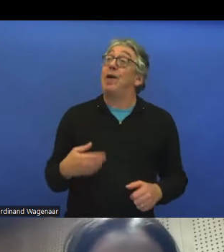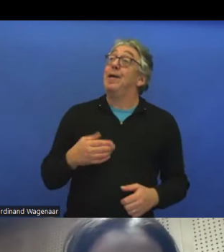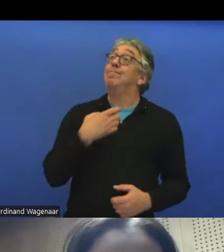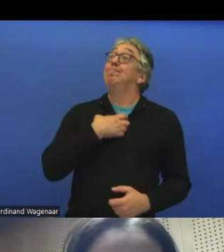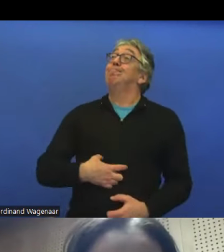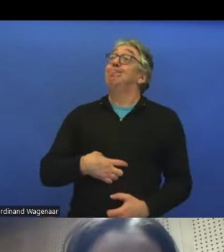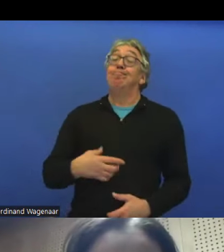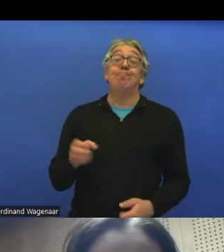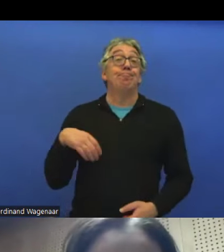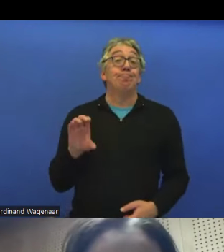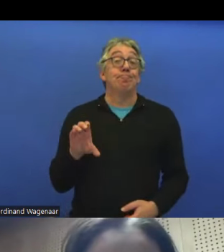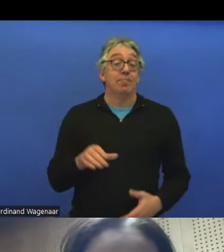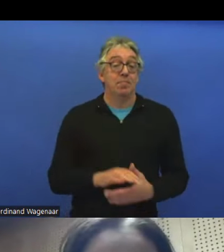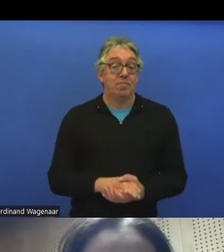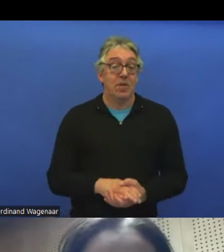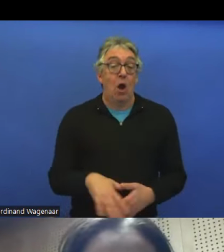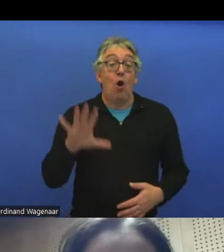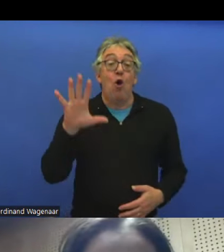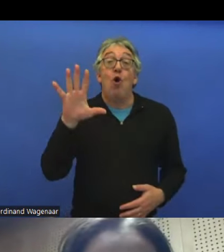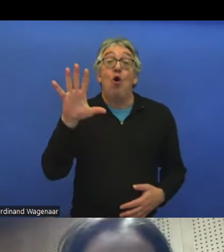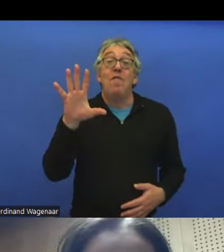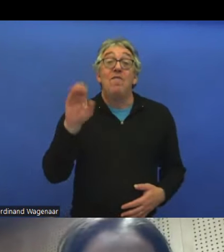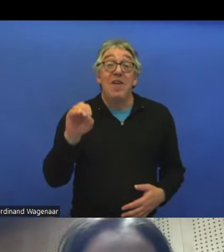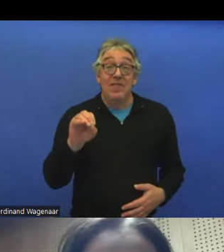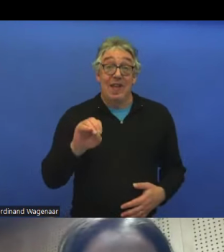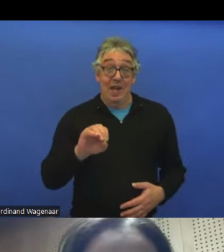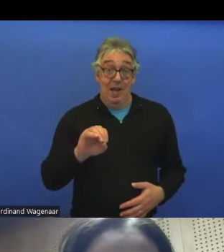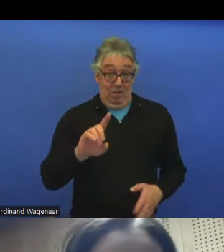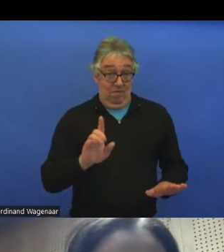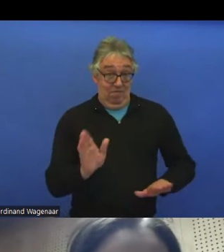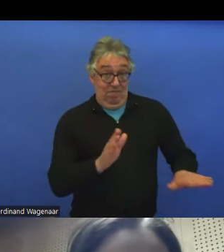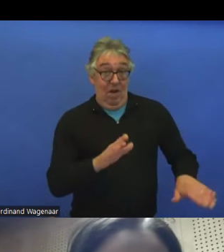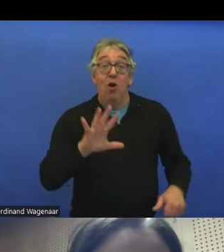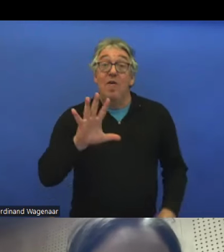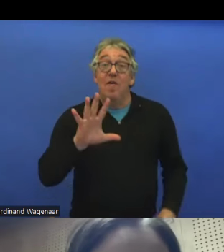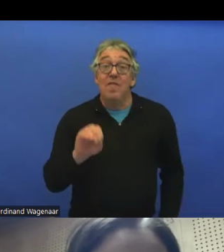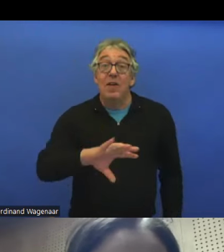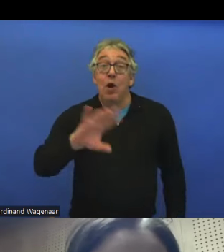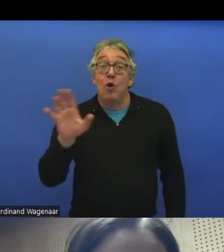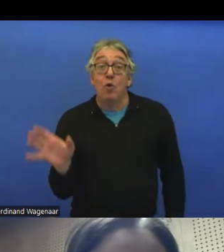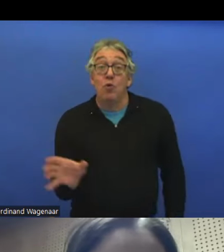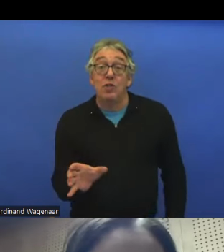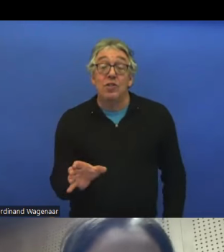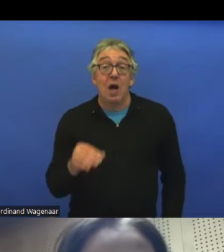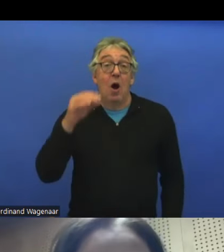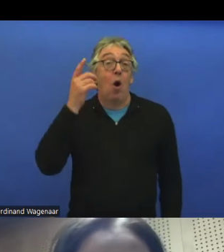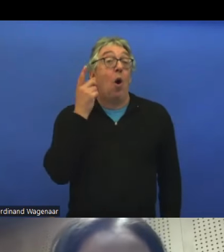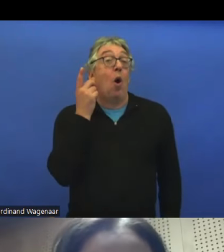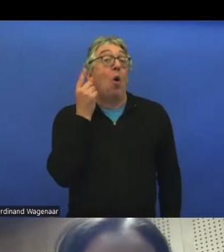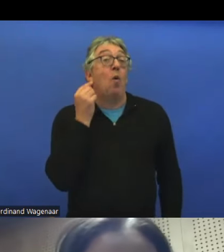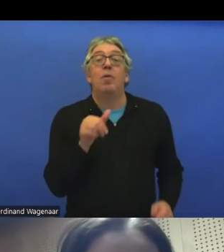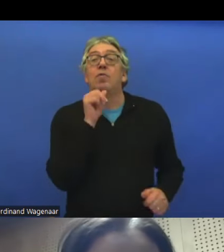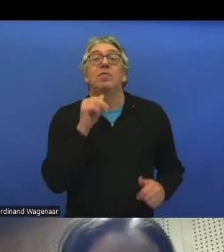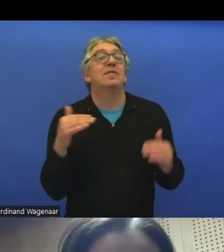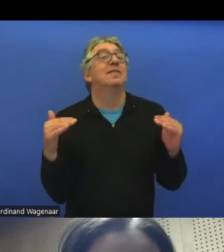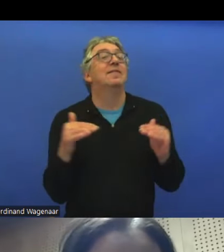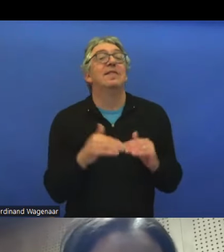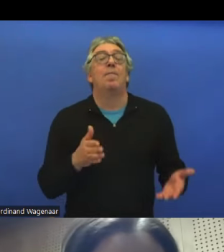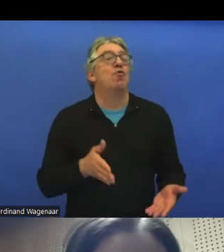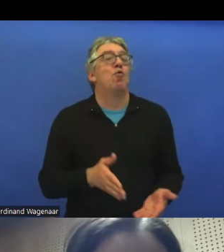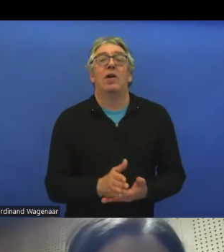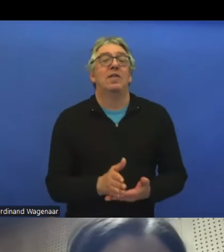laws of 50 countries. That is that women do not have equal rights with men to acquire, confer, change,